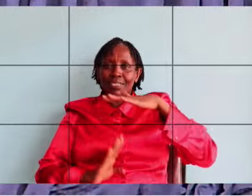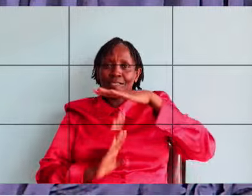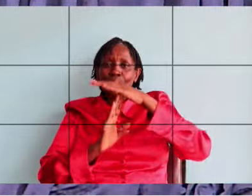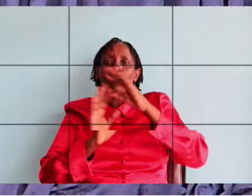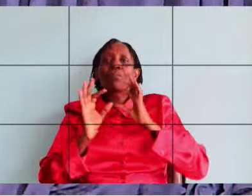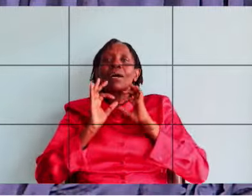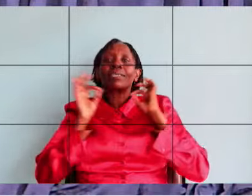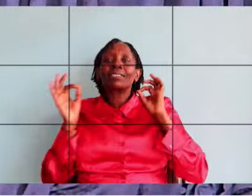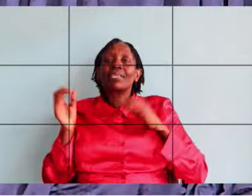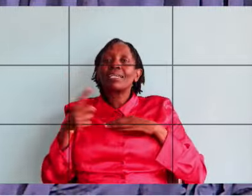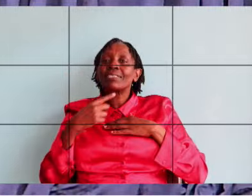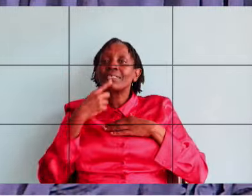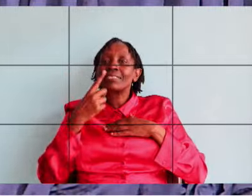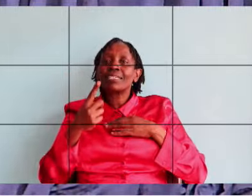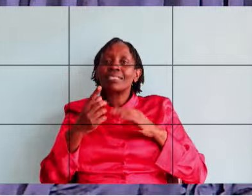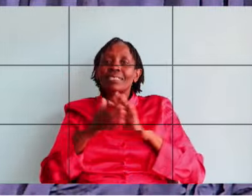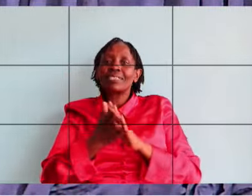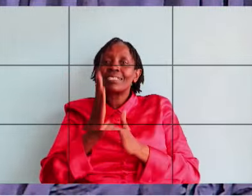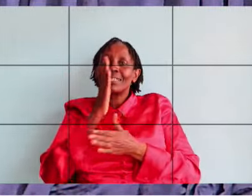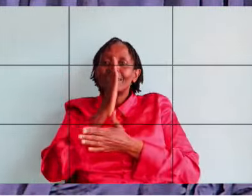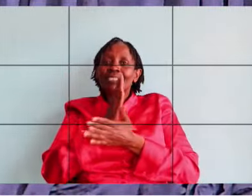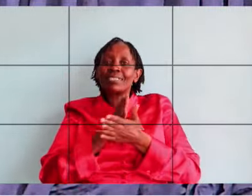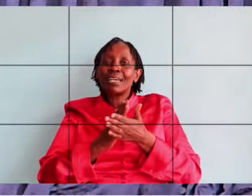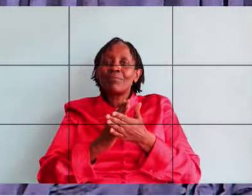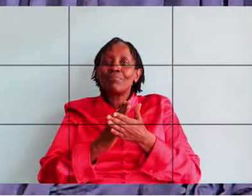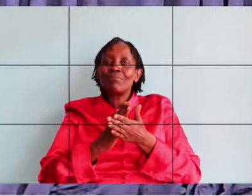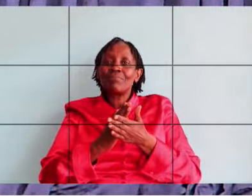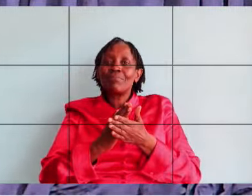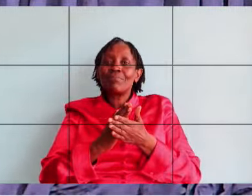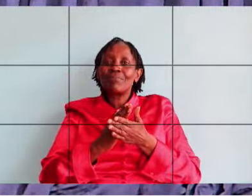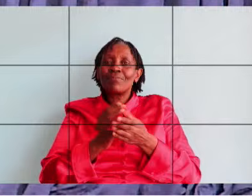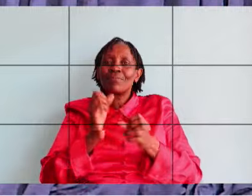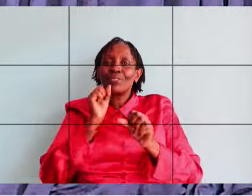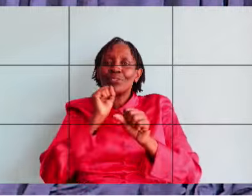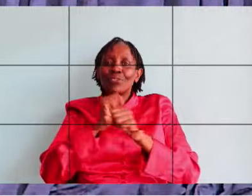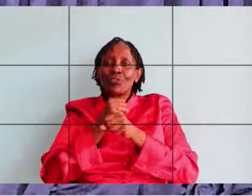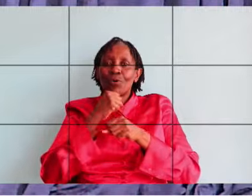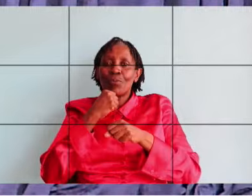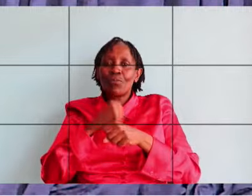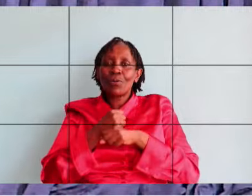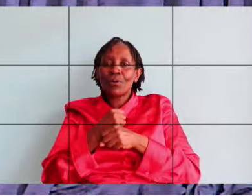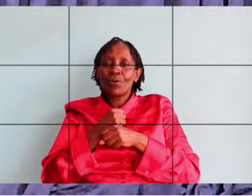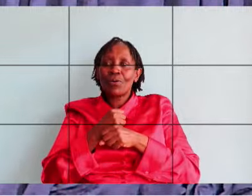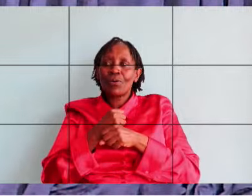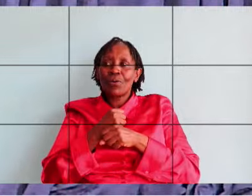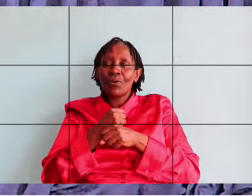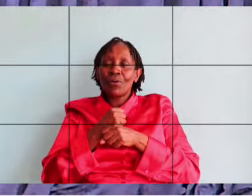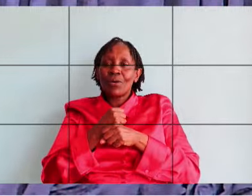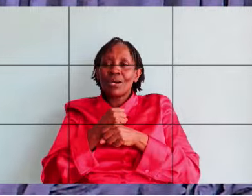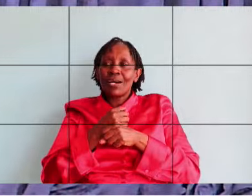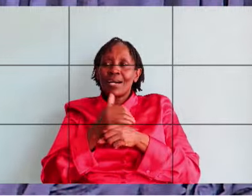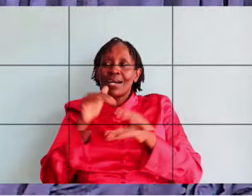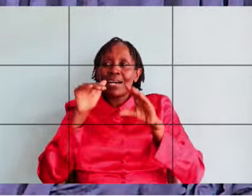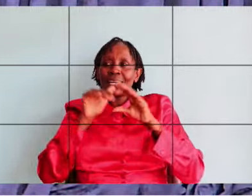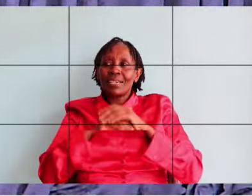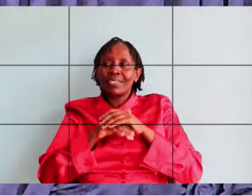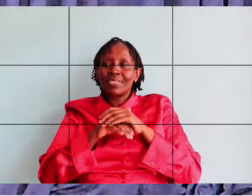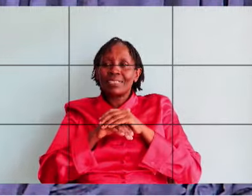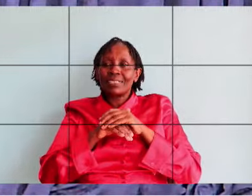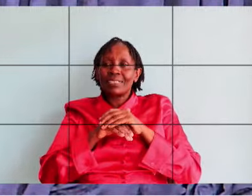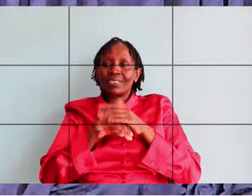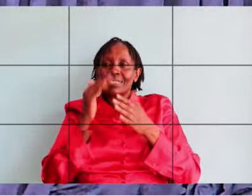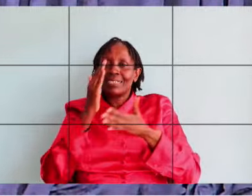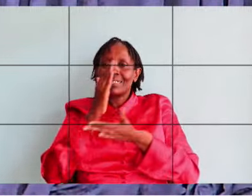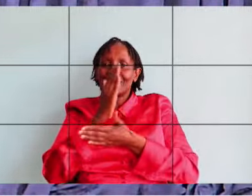I want to echo some of those stats this morning. That in some studies, some research which has been done